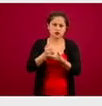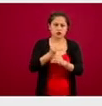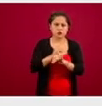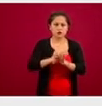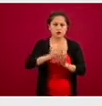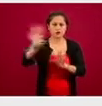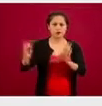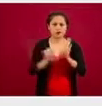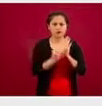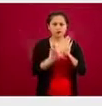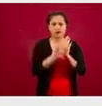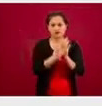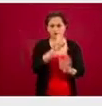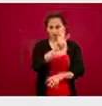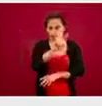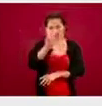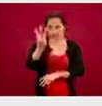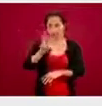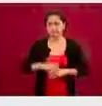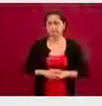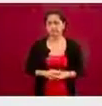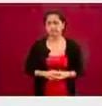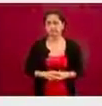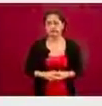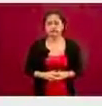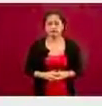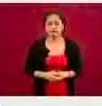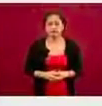and creating these resources.